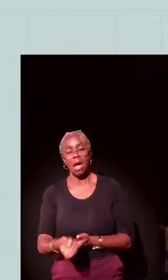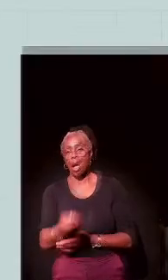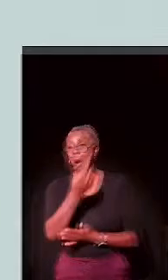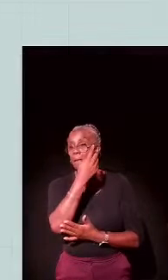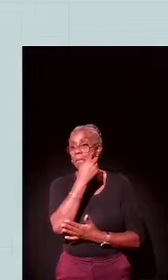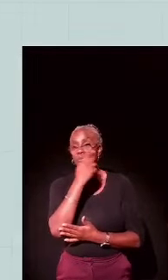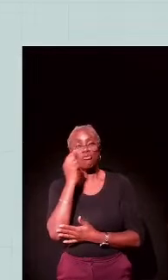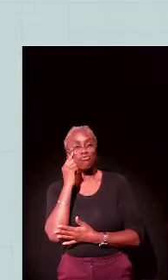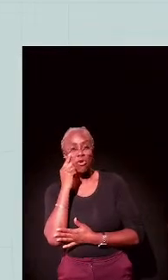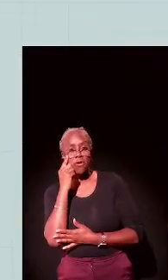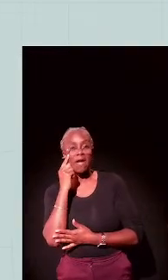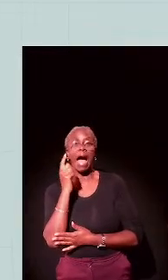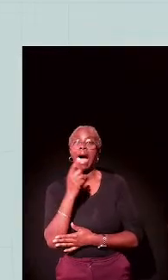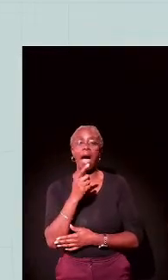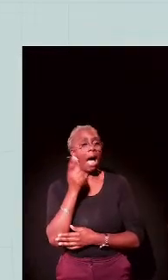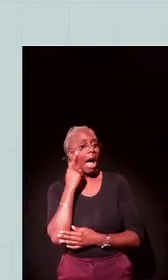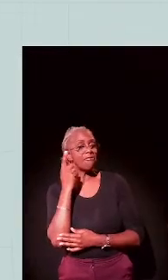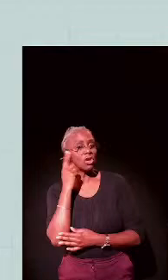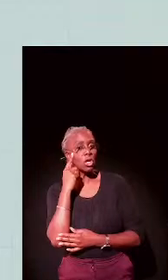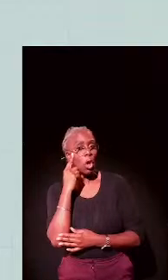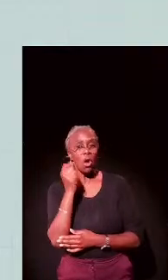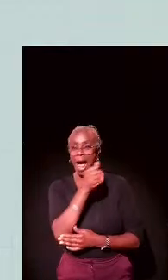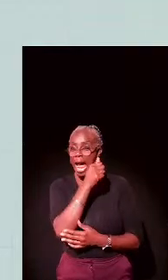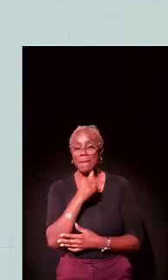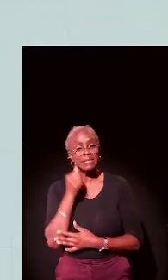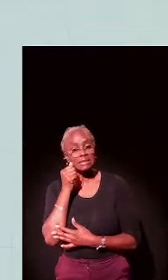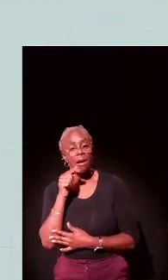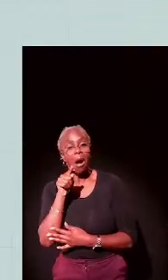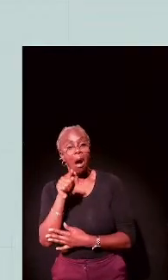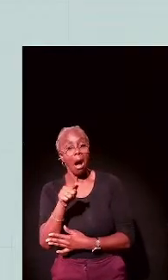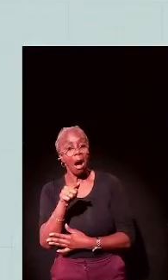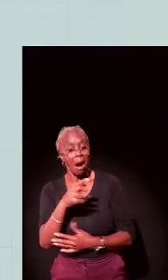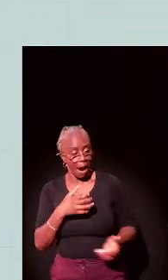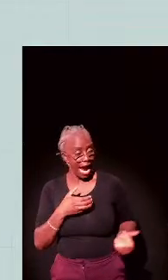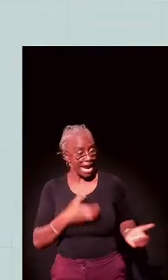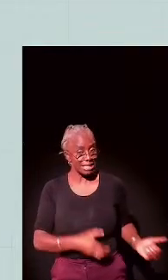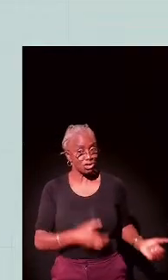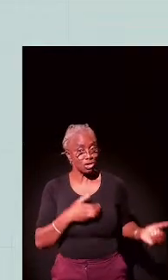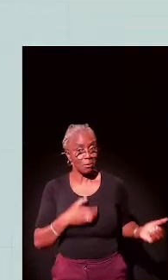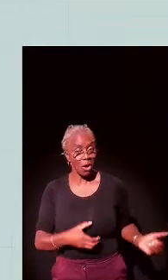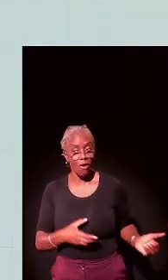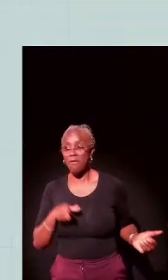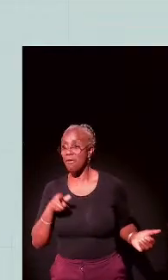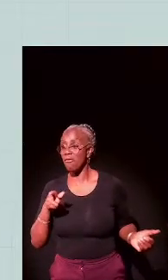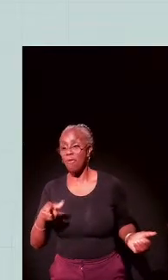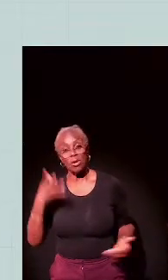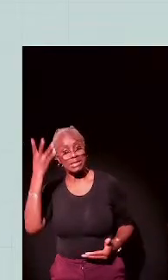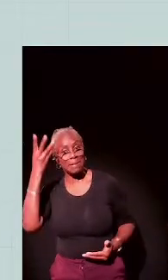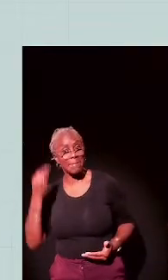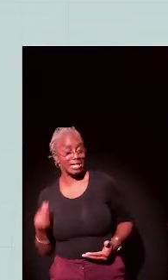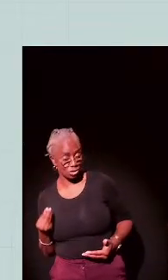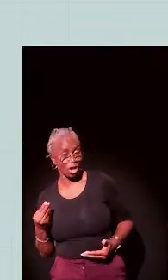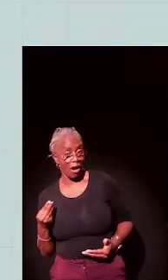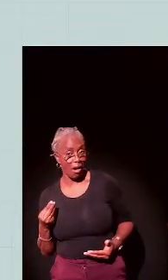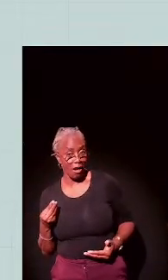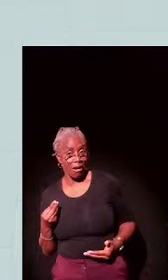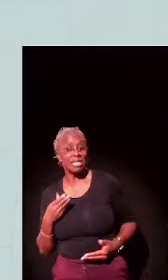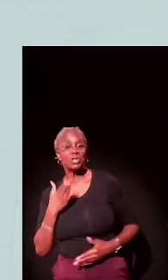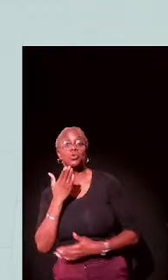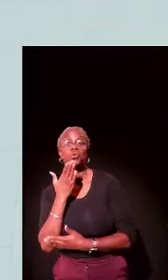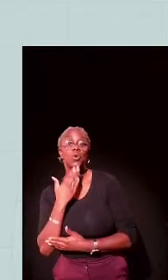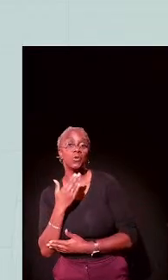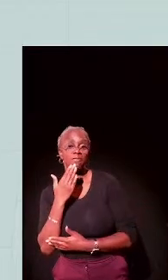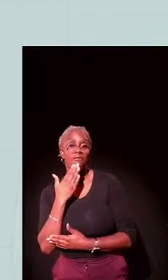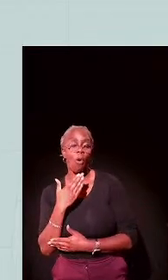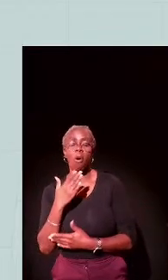if you go on Amazon today and you type in musical instruments for people living with dementia, a bunch of toys for kids show up. And I